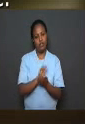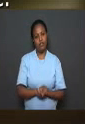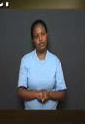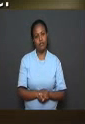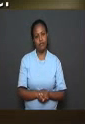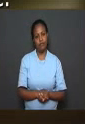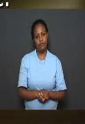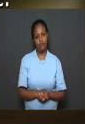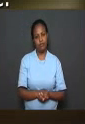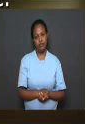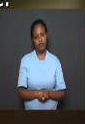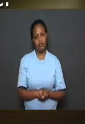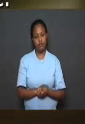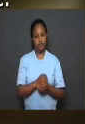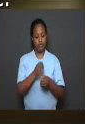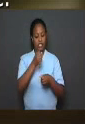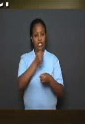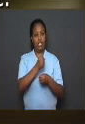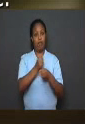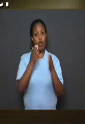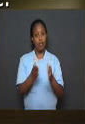all aspects of employment.